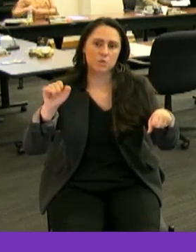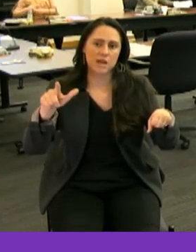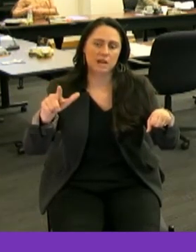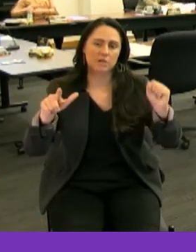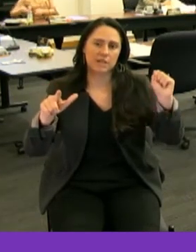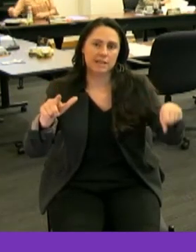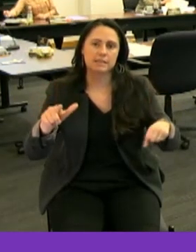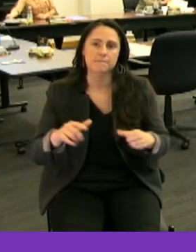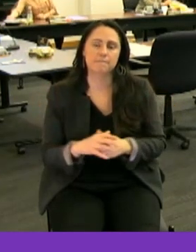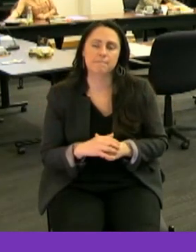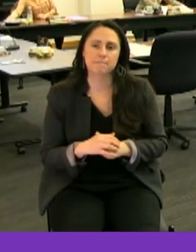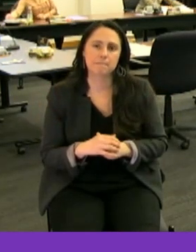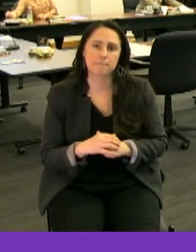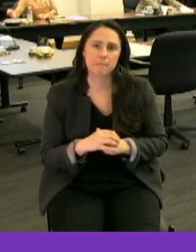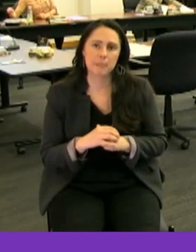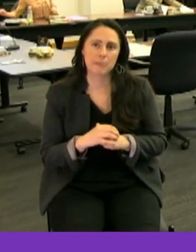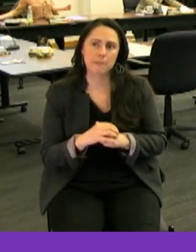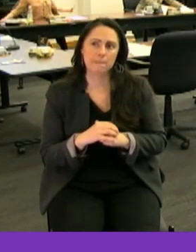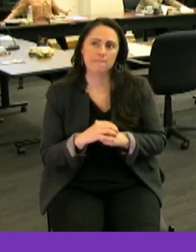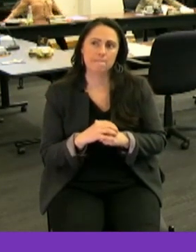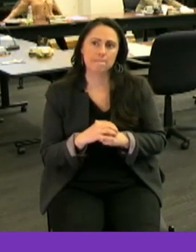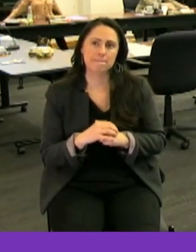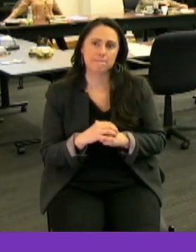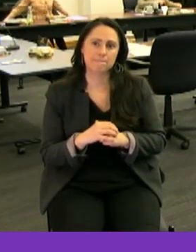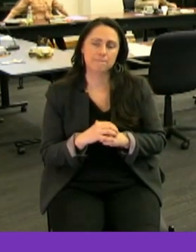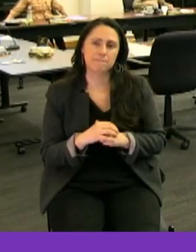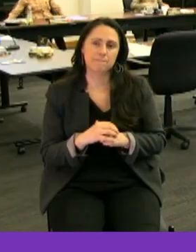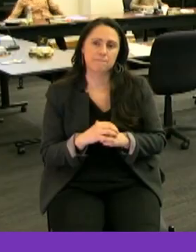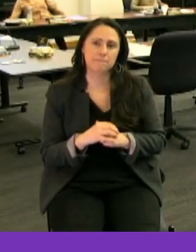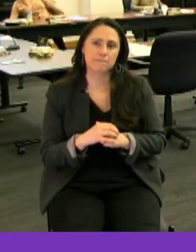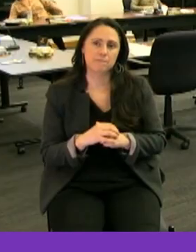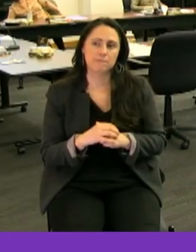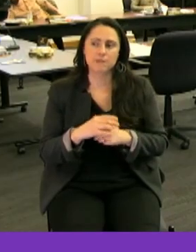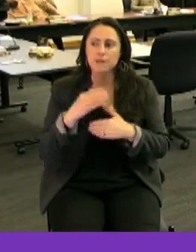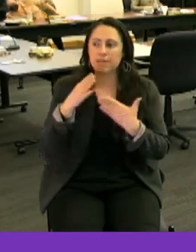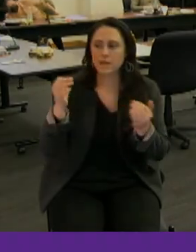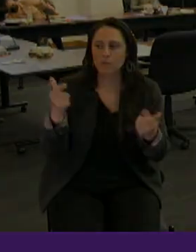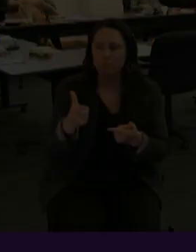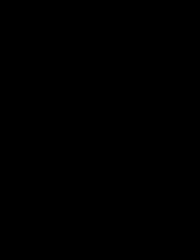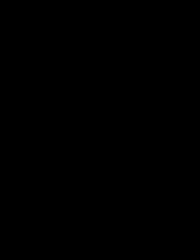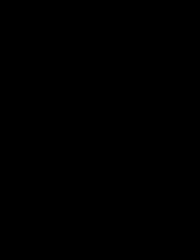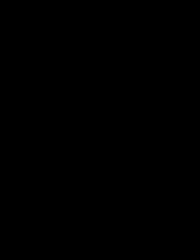O'Connell? Yes. Thank you, everybody.